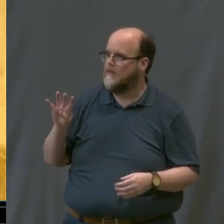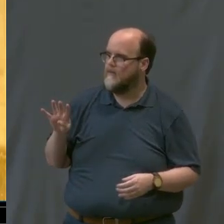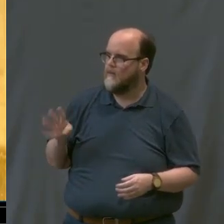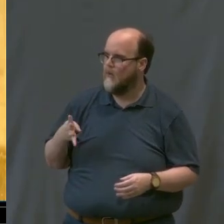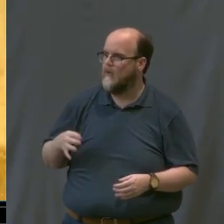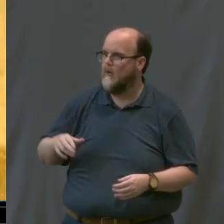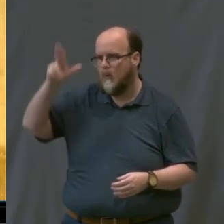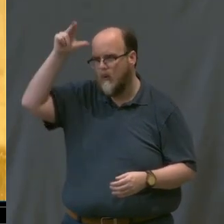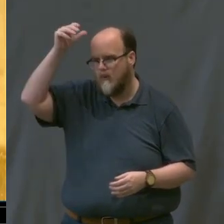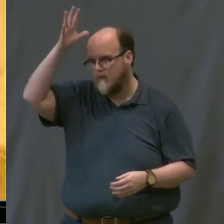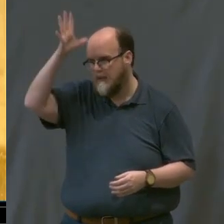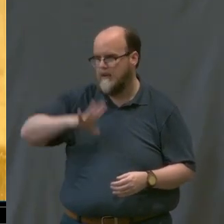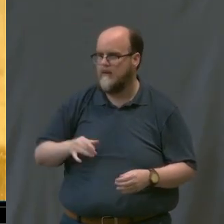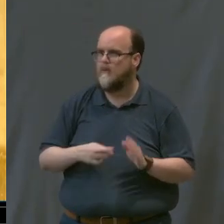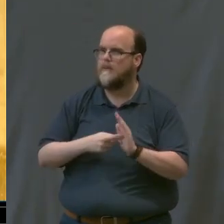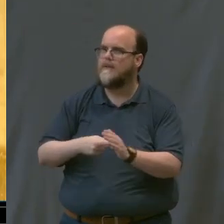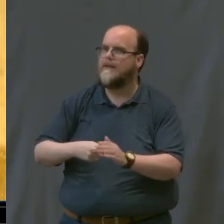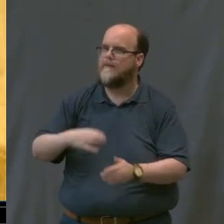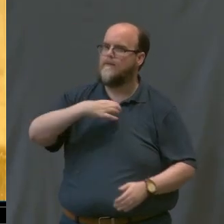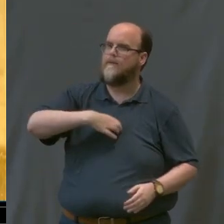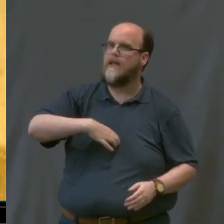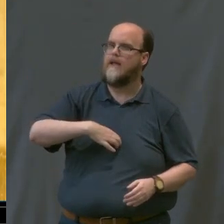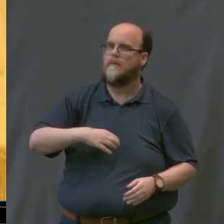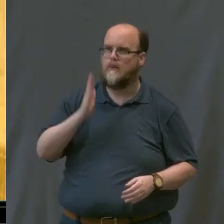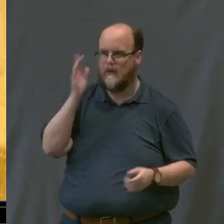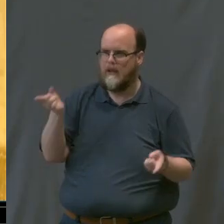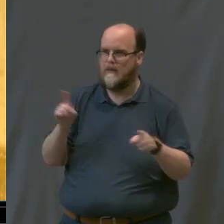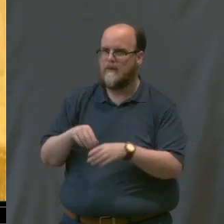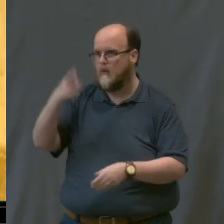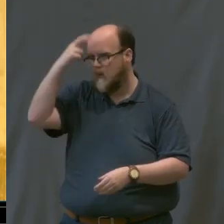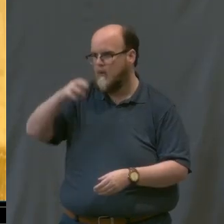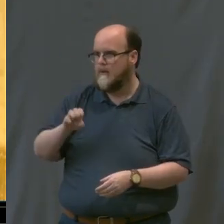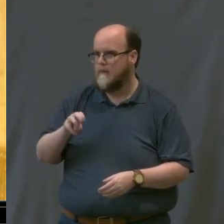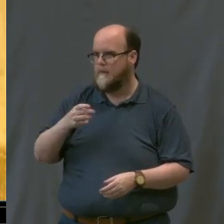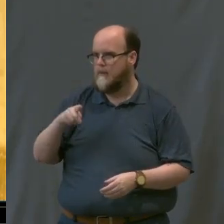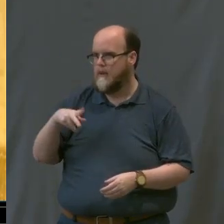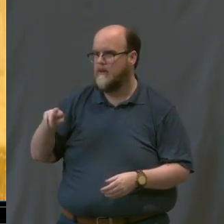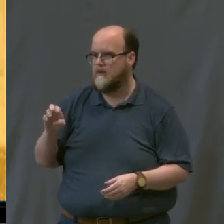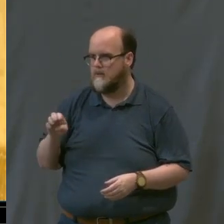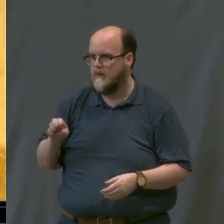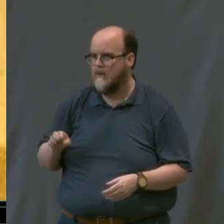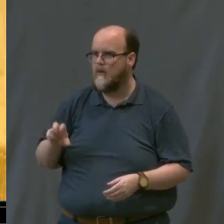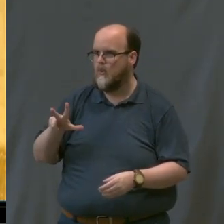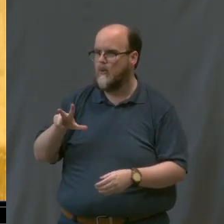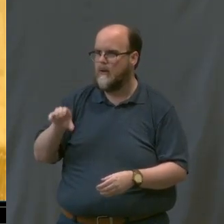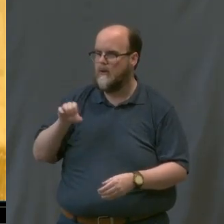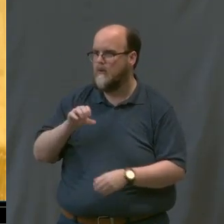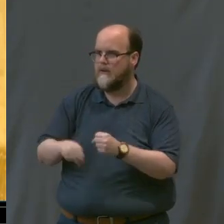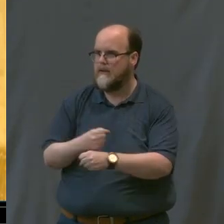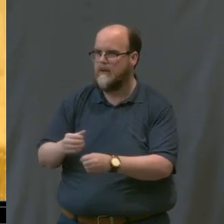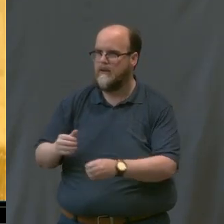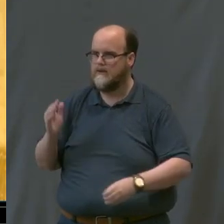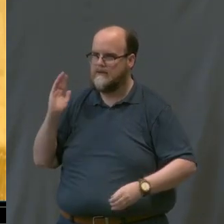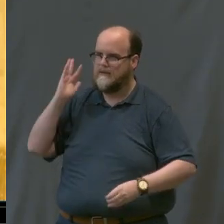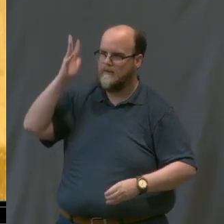horseman represented a famine that was going to happen in the Roman Empire 300 years into the future.